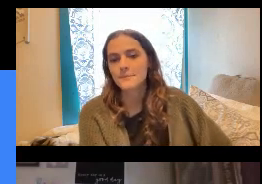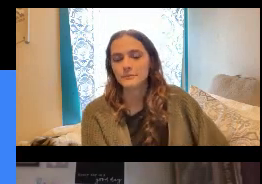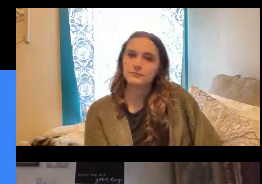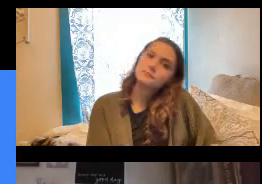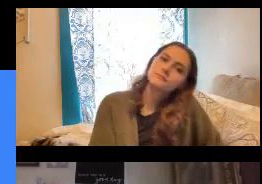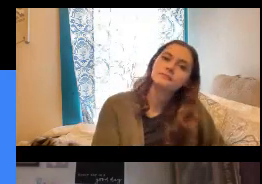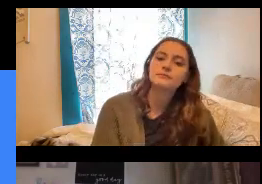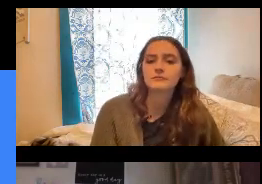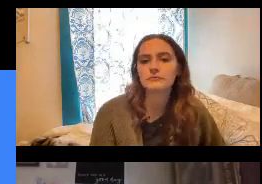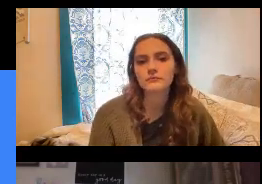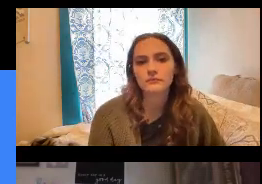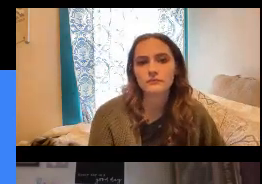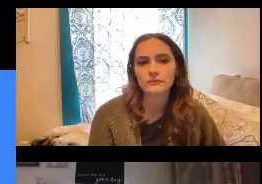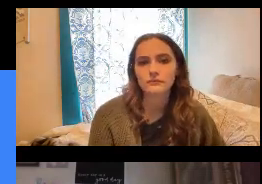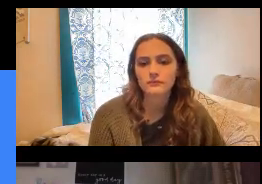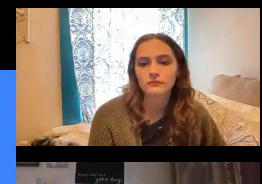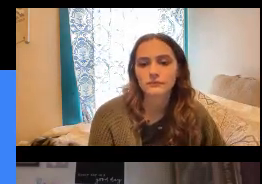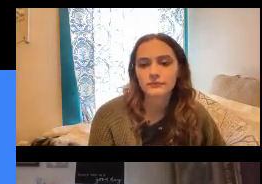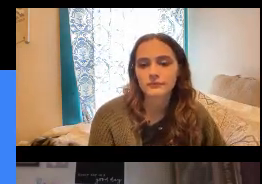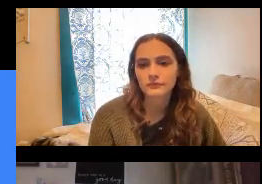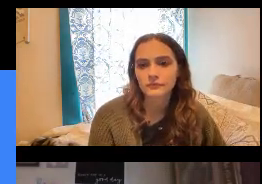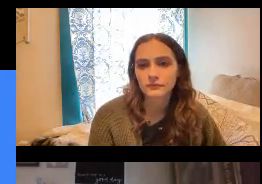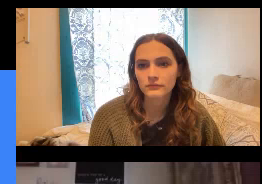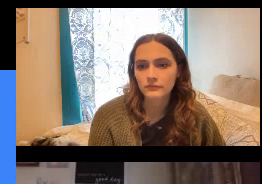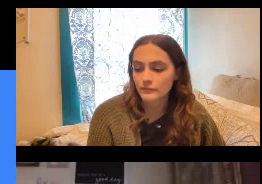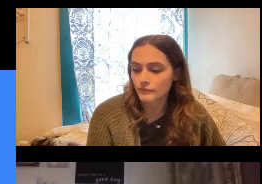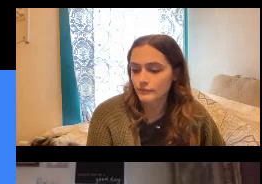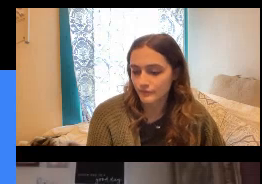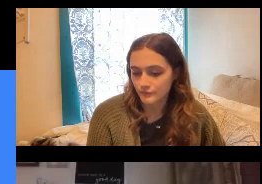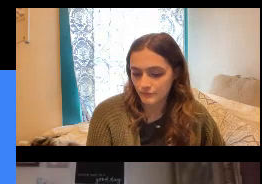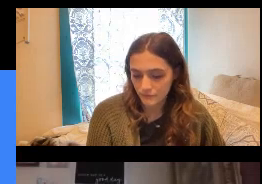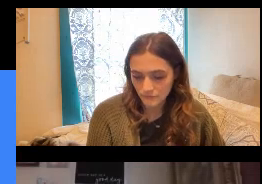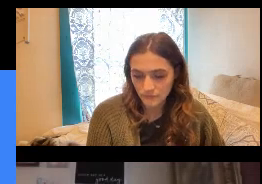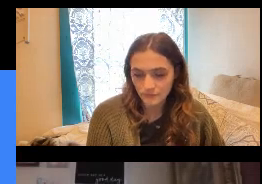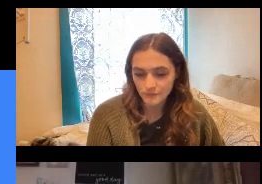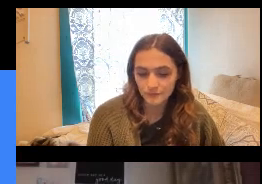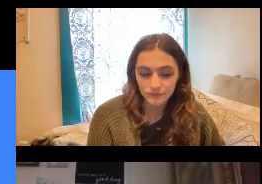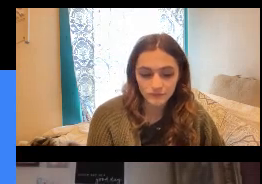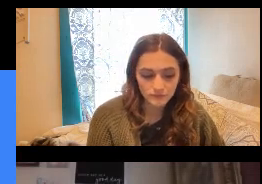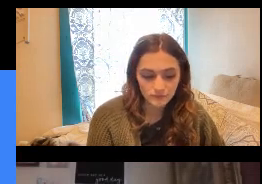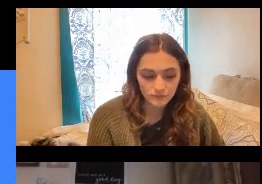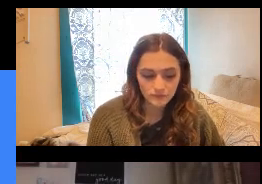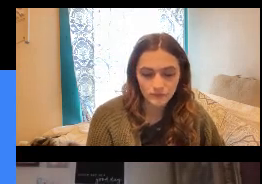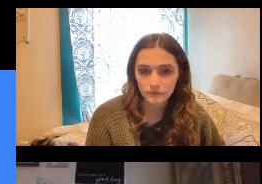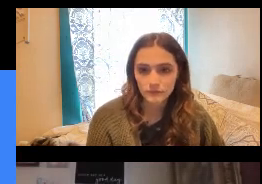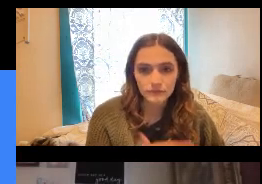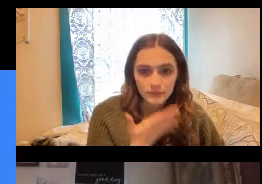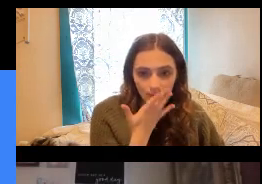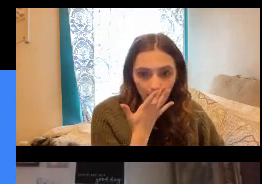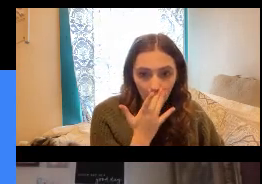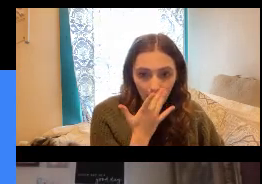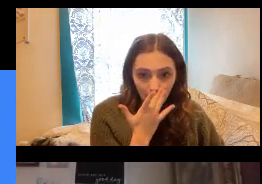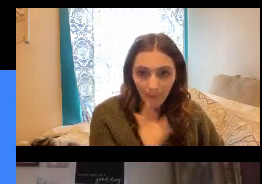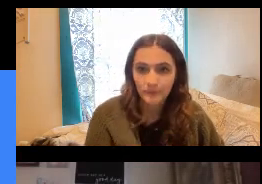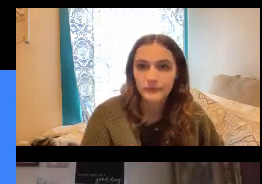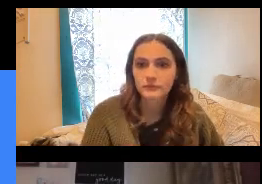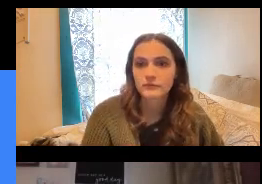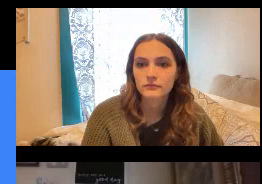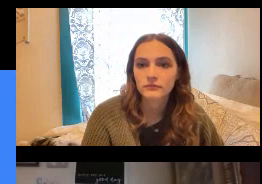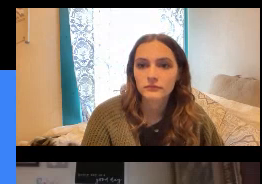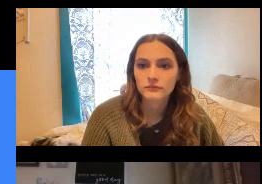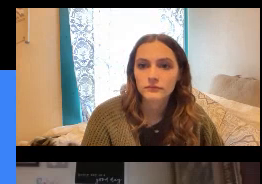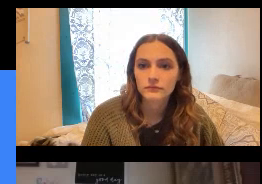name. Some of you are not putting your name at the top of the page number. Some of you are getting the date incorrect. Make